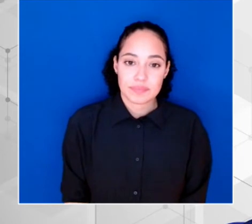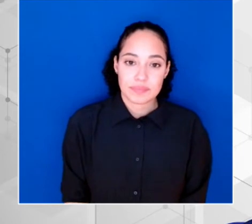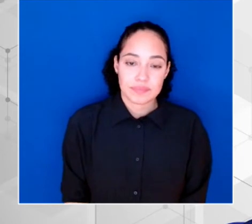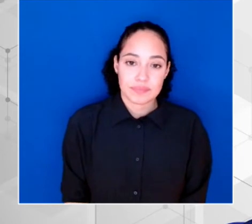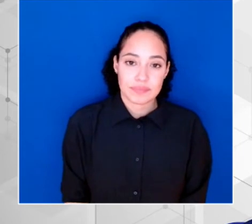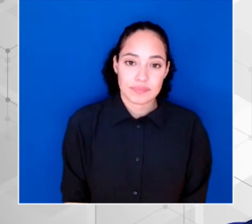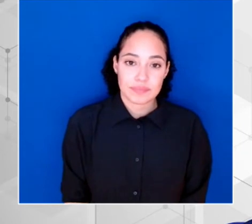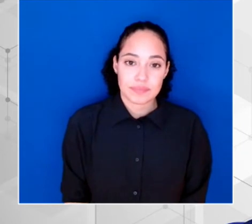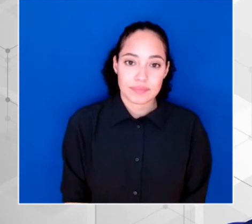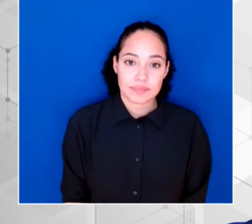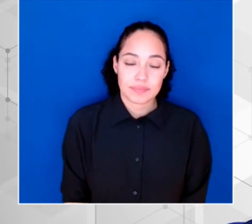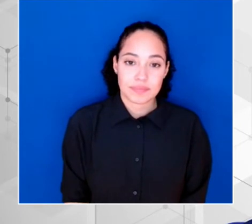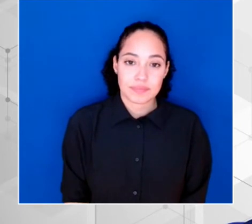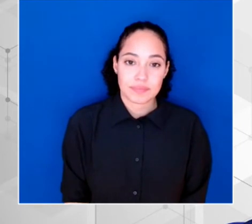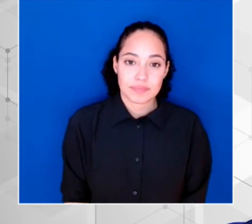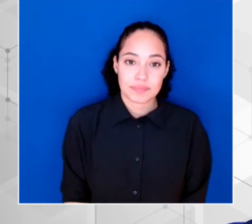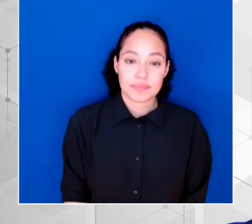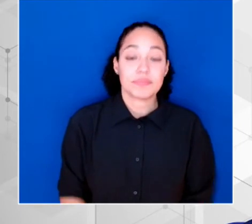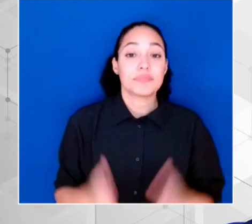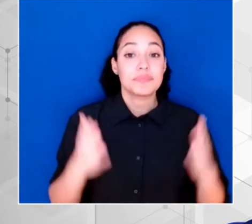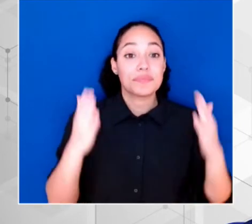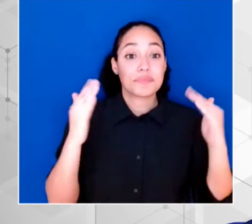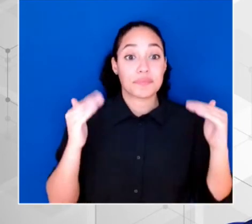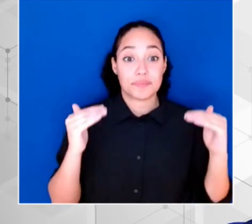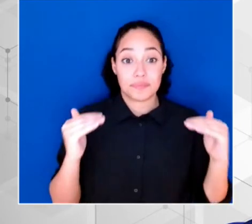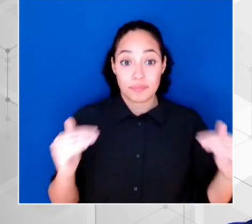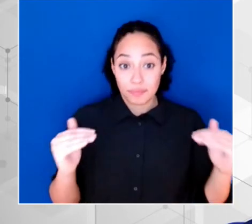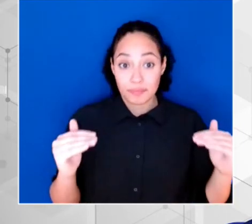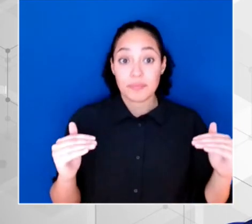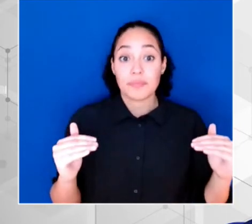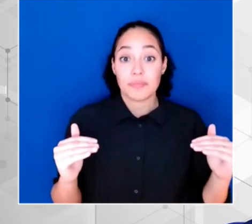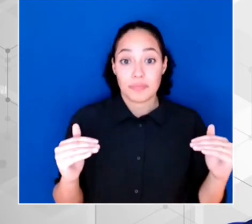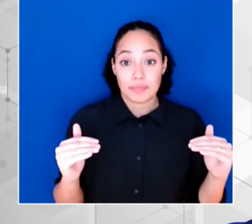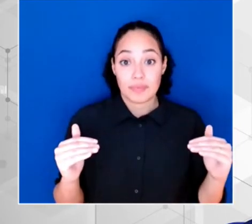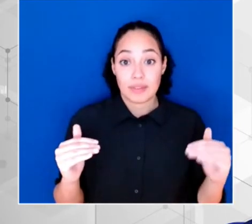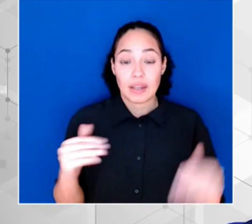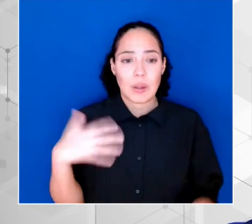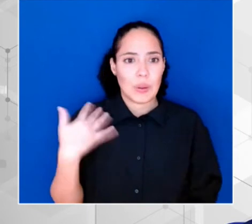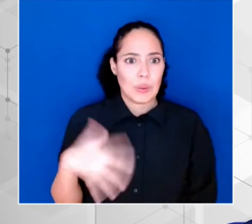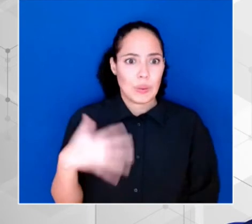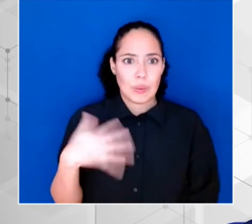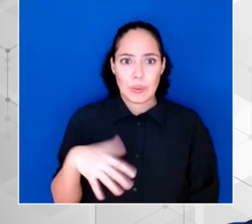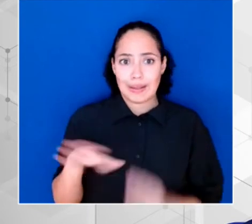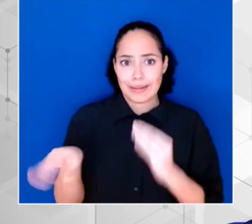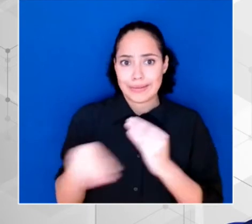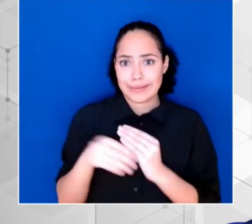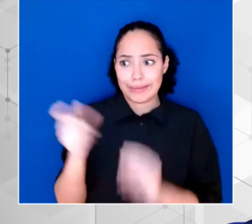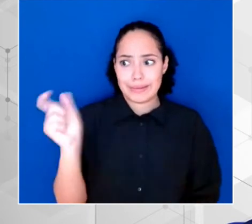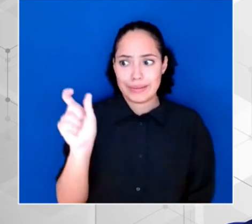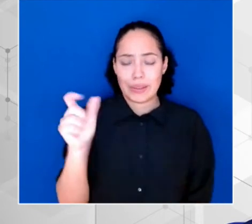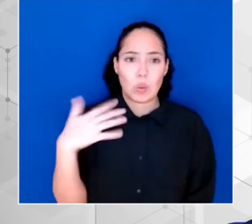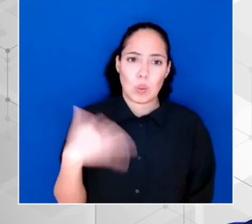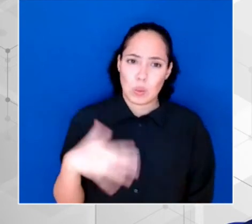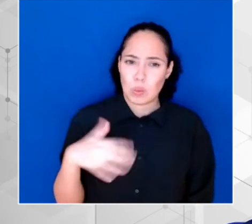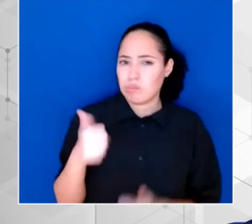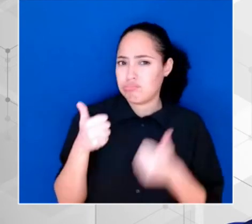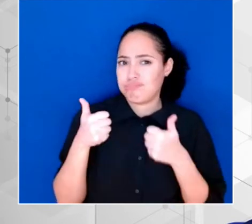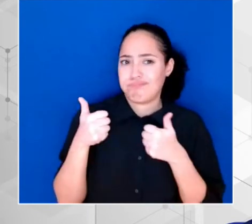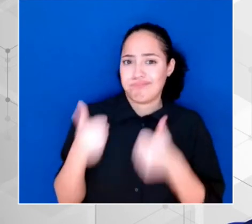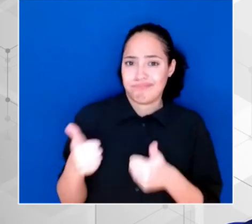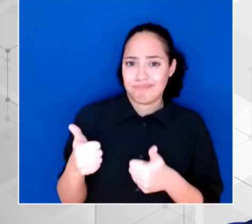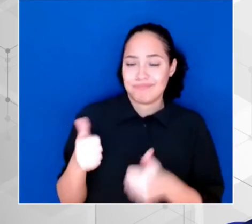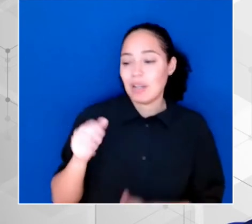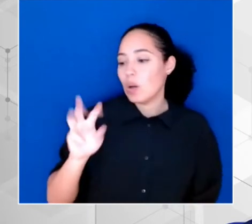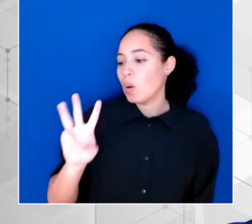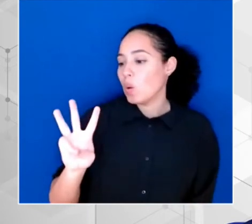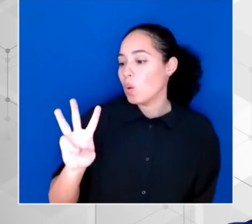Another very helpful and very, very complete extension is Wave. You can find that under the extension